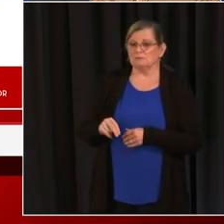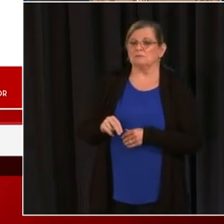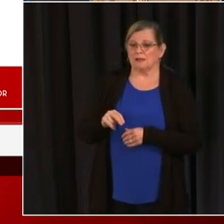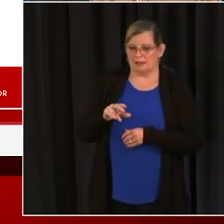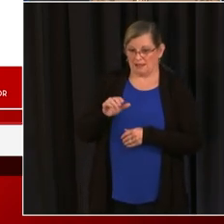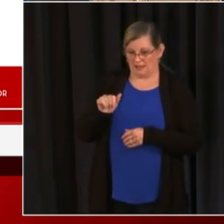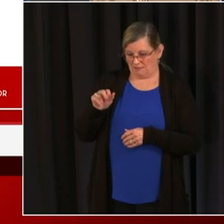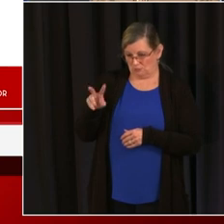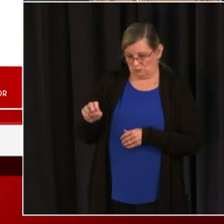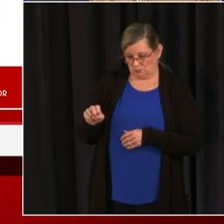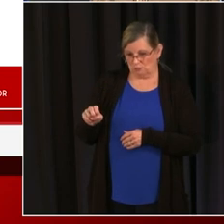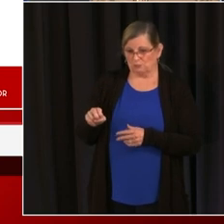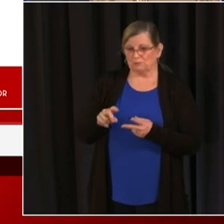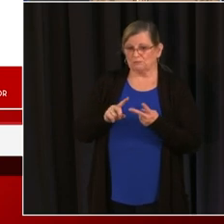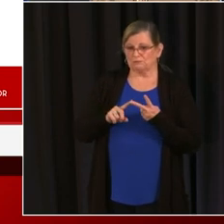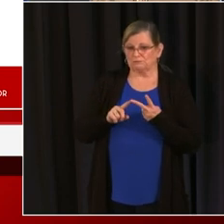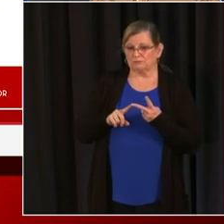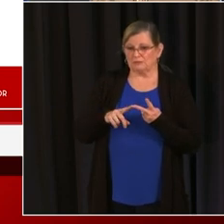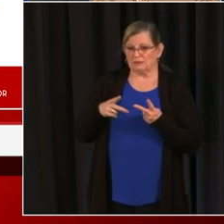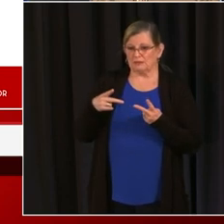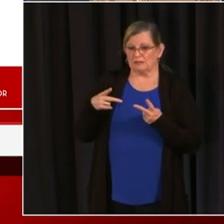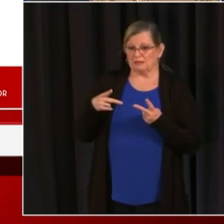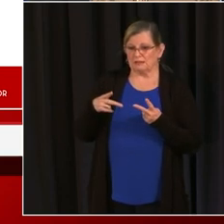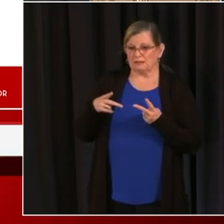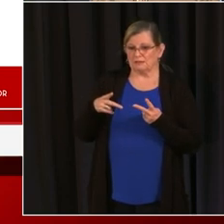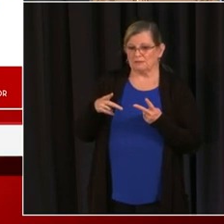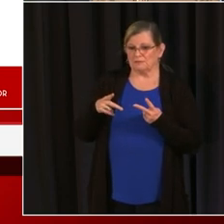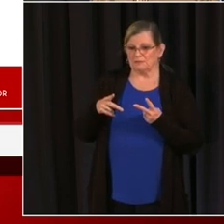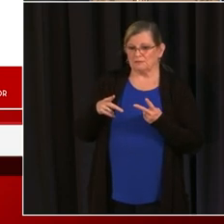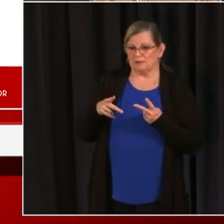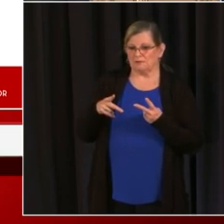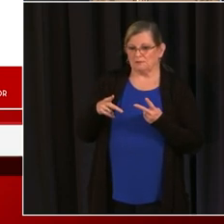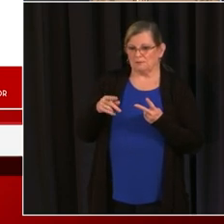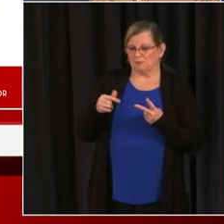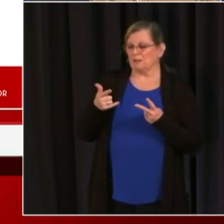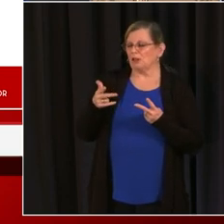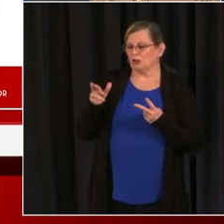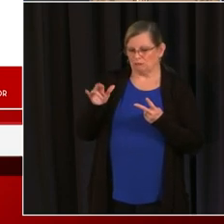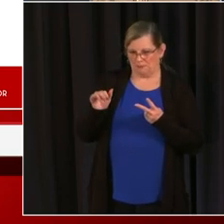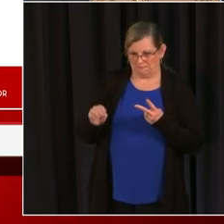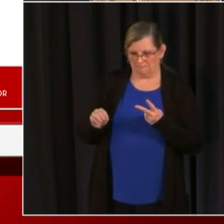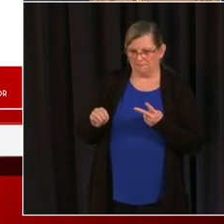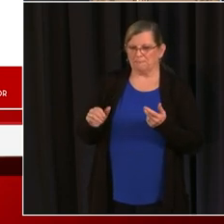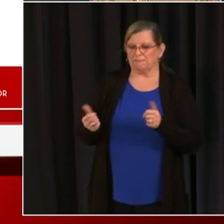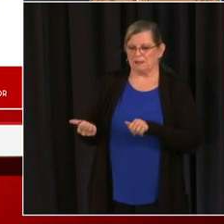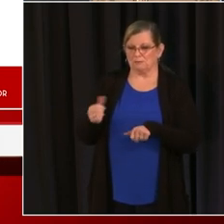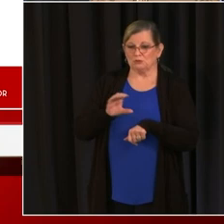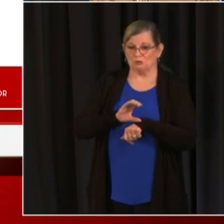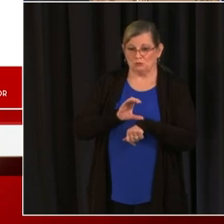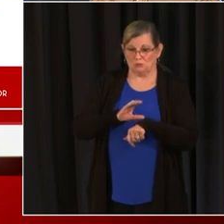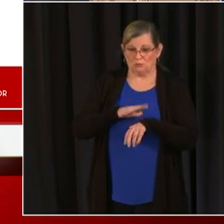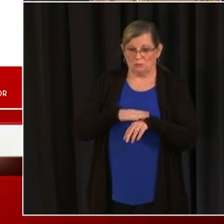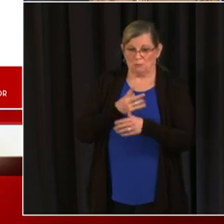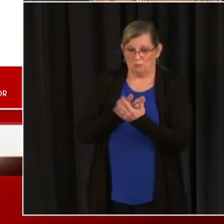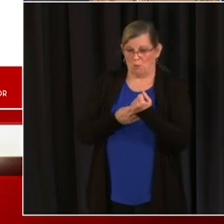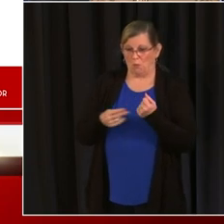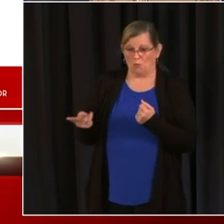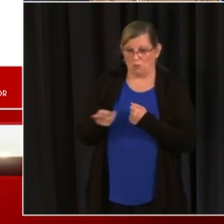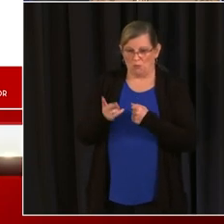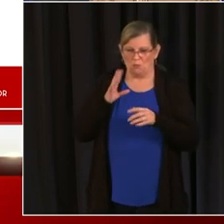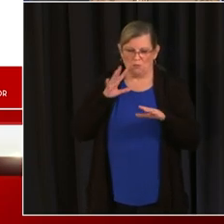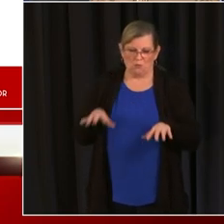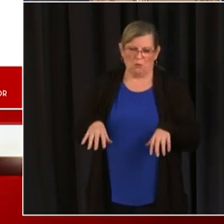the Pilgrim Rest Baptist Church, also on Ward 7, will host events for their parishioners and neighbors on March